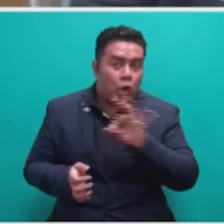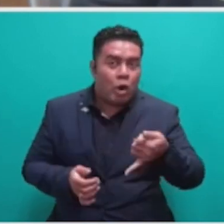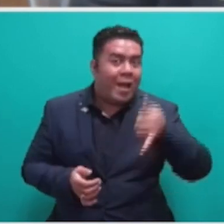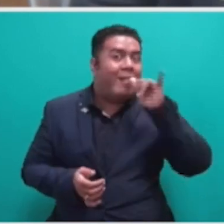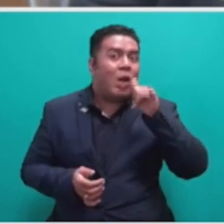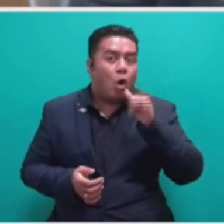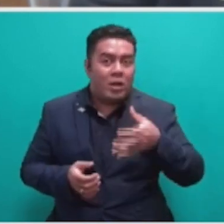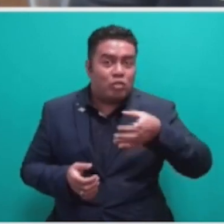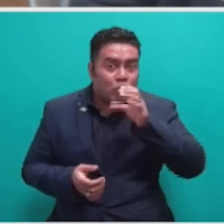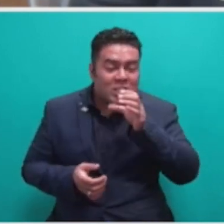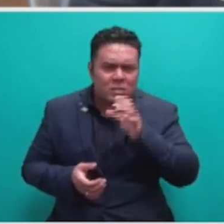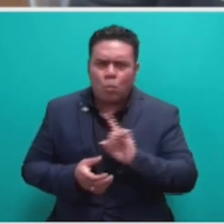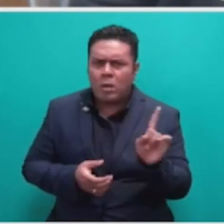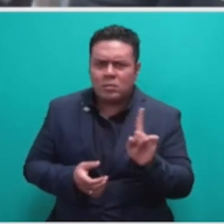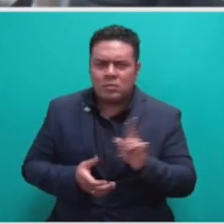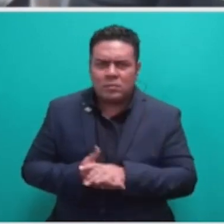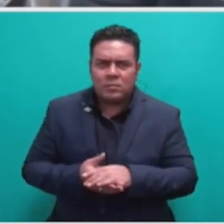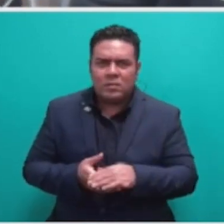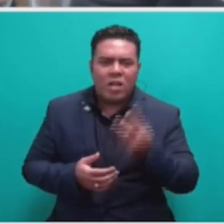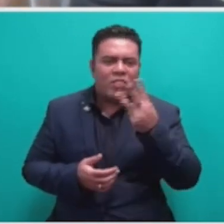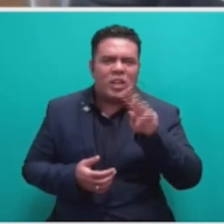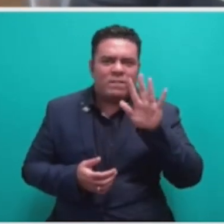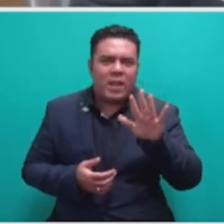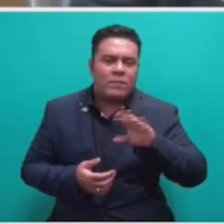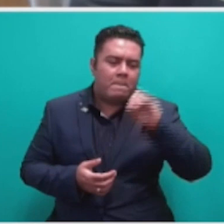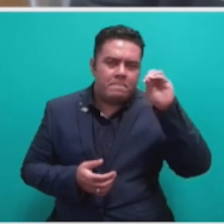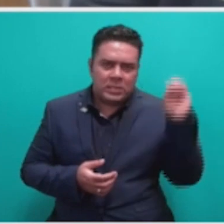non-alcoholic beverages, the weight is 35%.